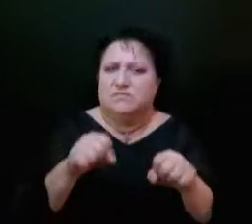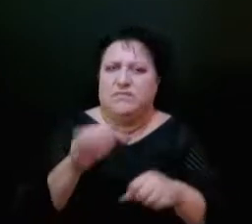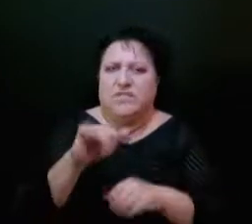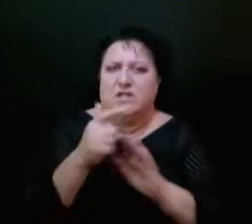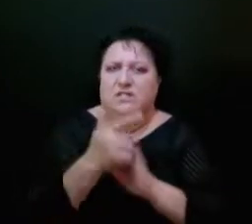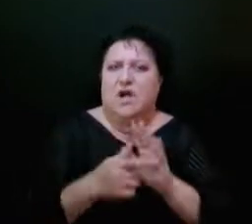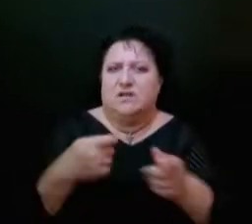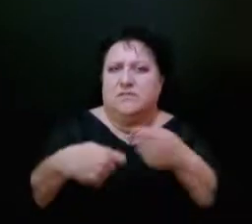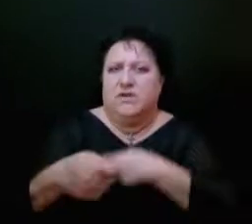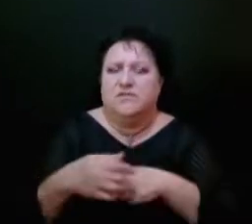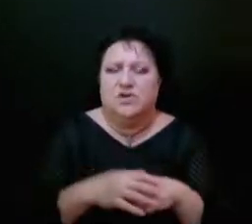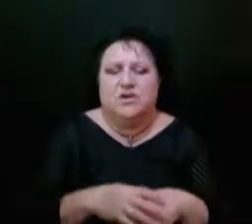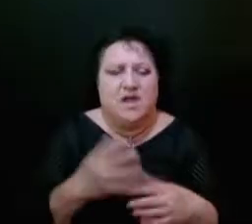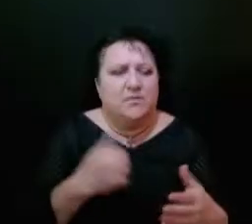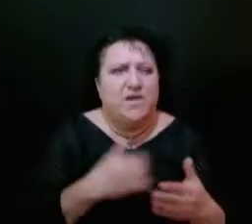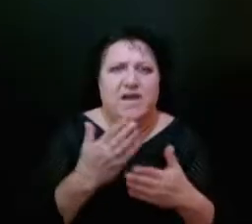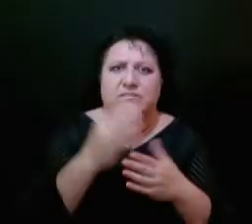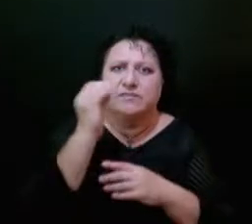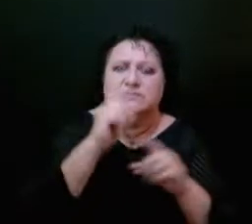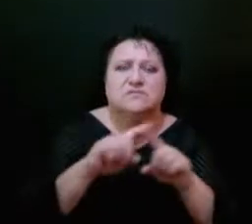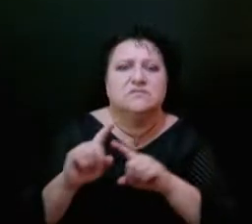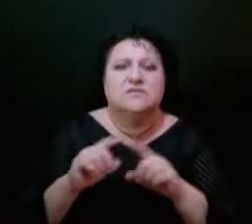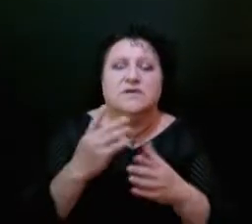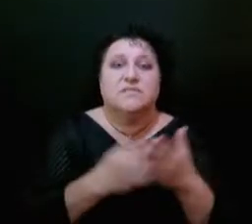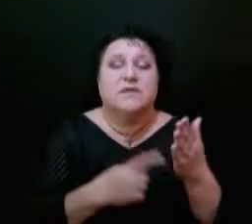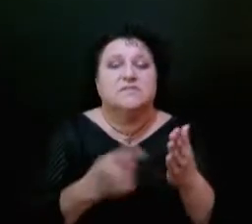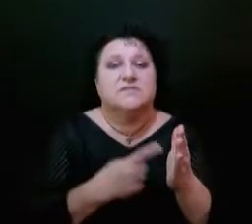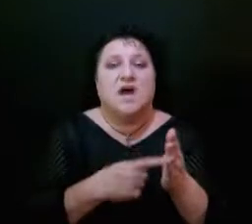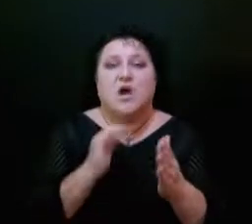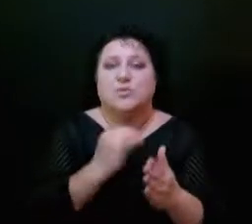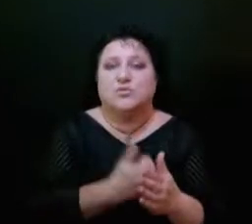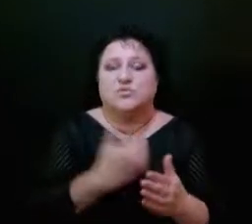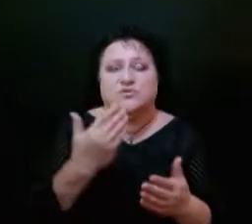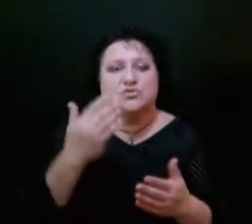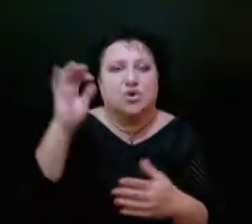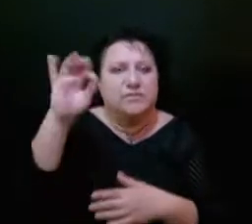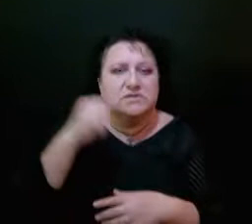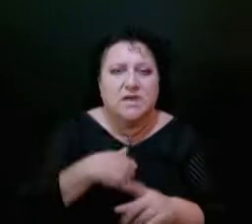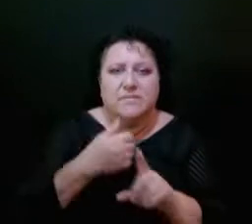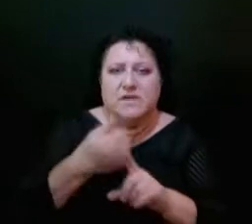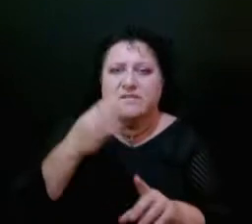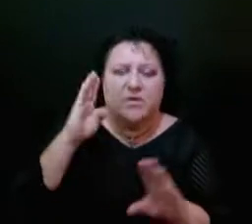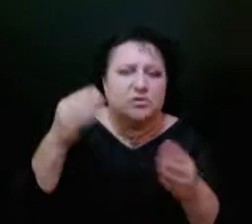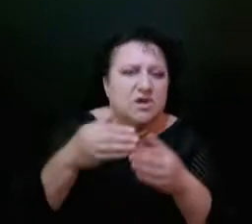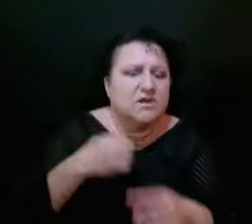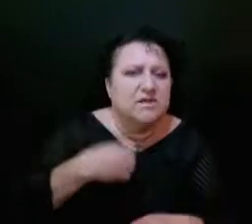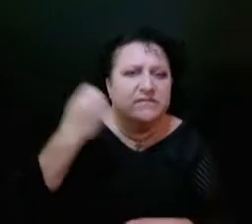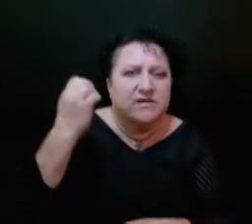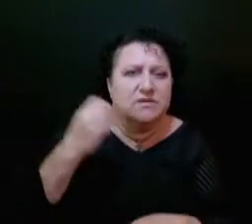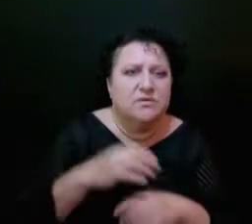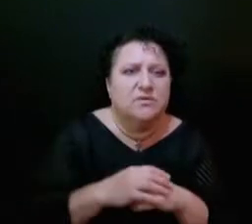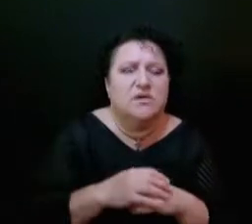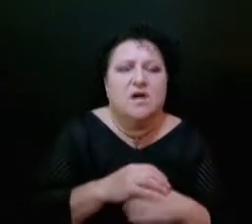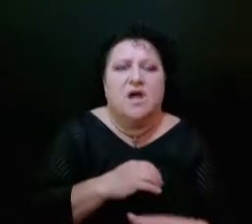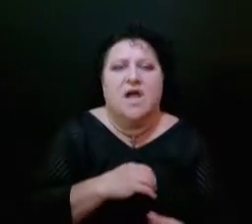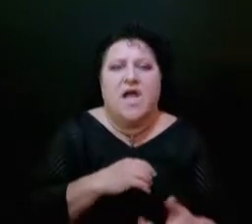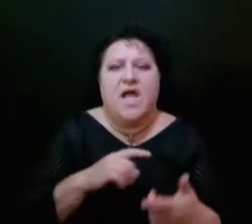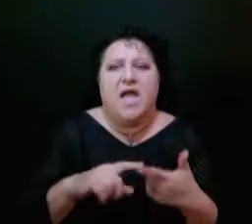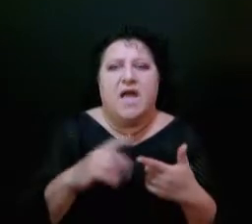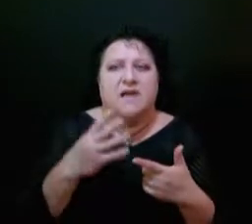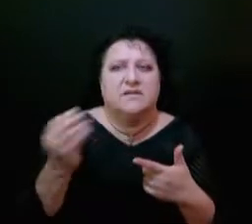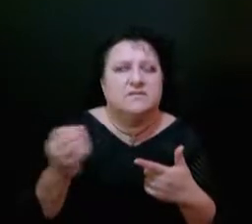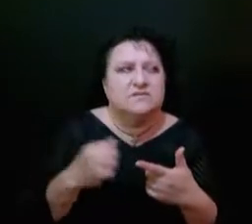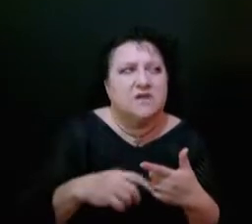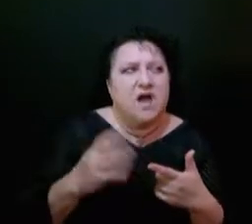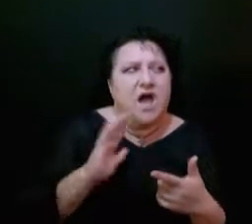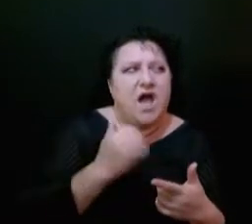different times. Sometimes our sermons can be evangelistic. Sometimes our sermons can be biblical and expositional and